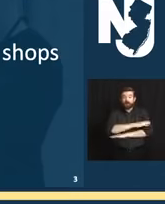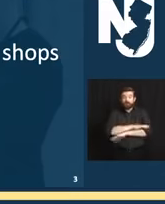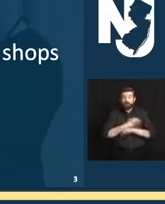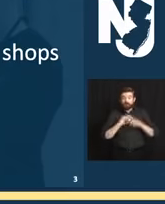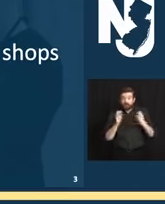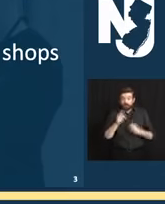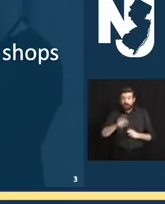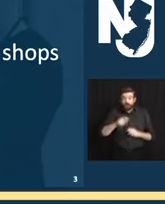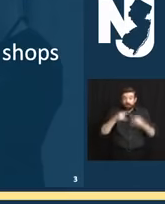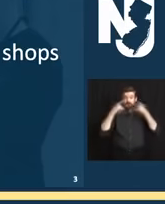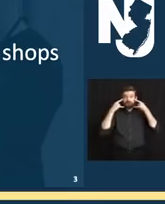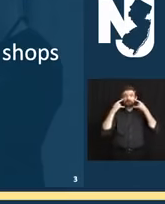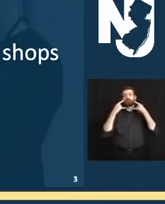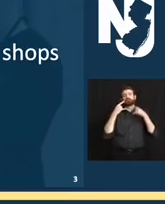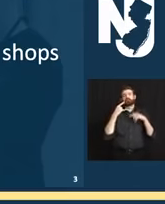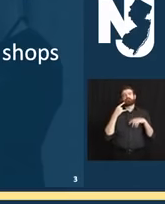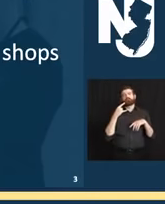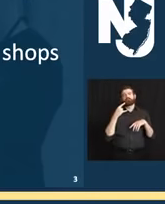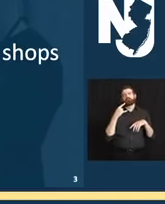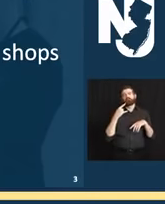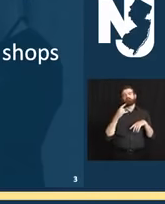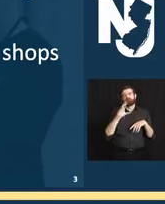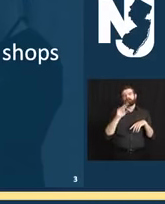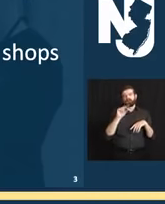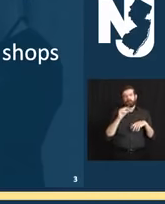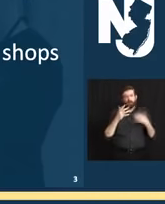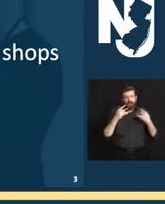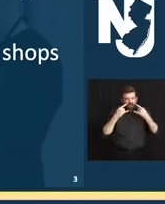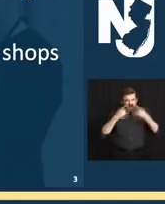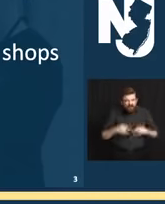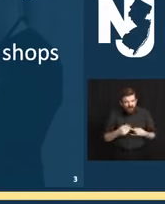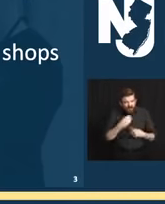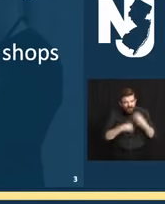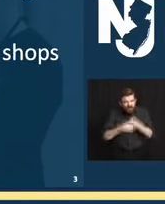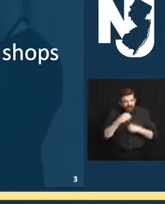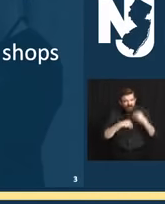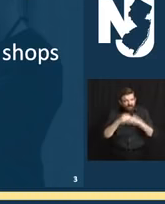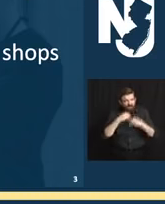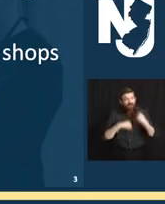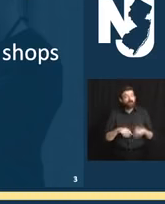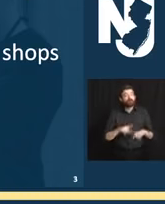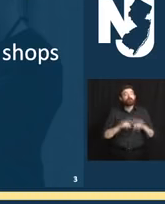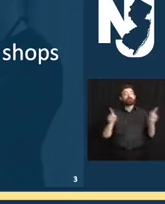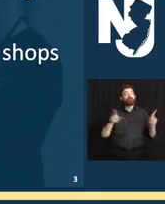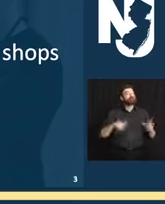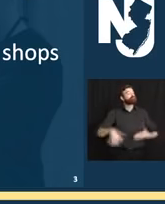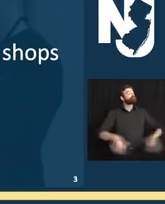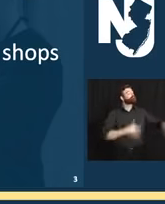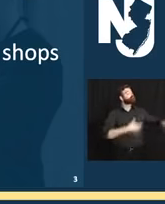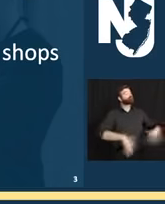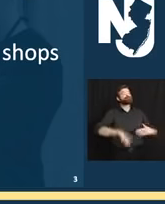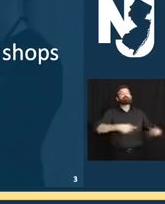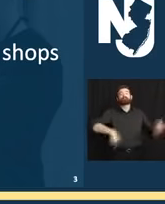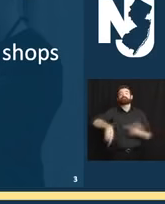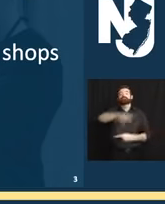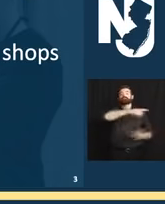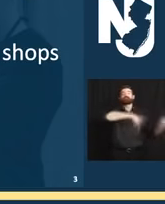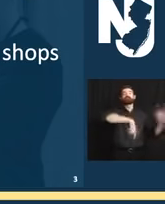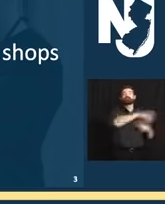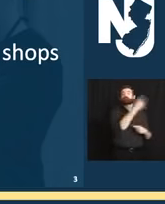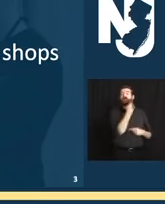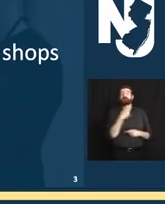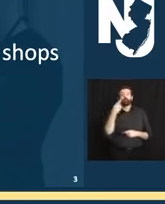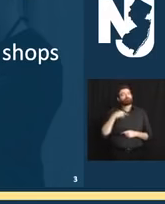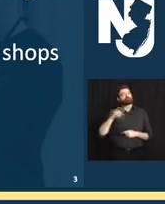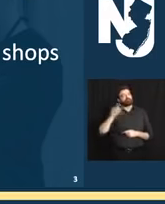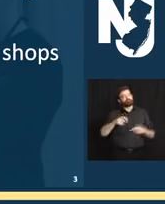walking through, including folks who are role models. And so that's something I'm going to hit again. I think we need to hit harder. I